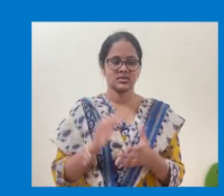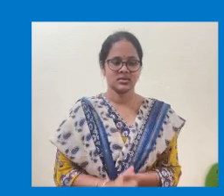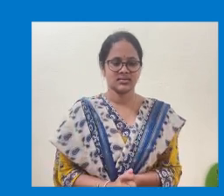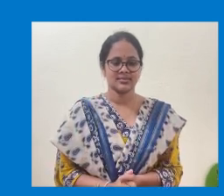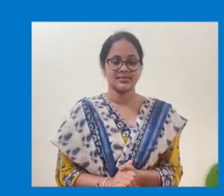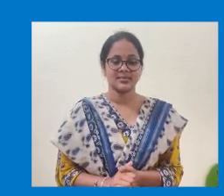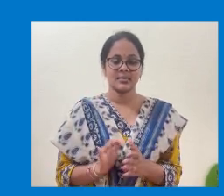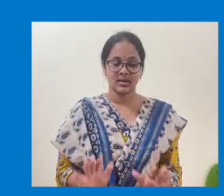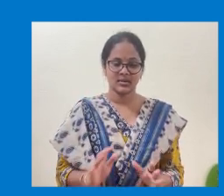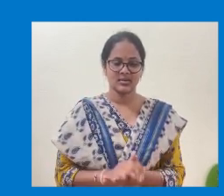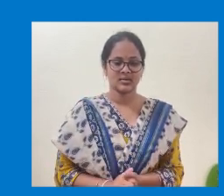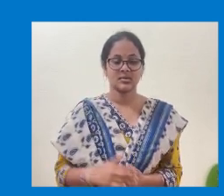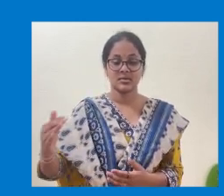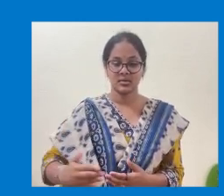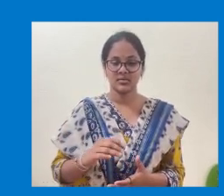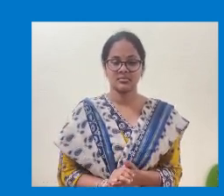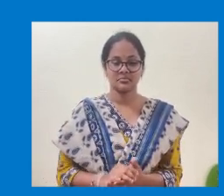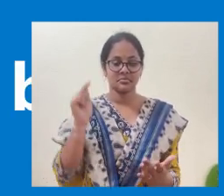with disabilities.